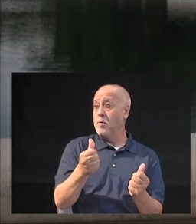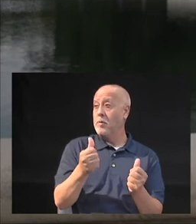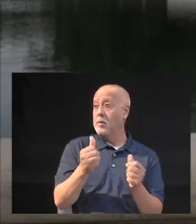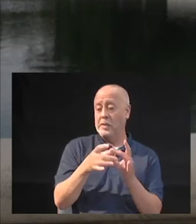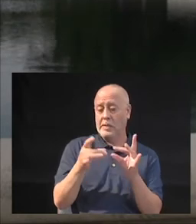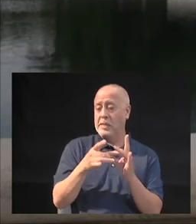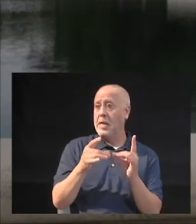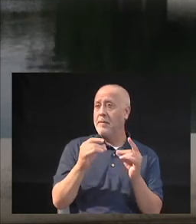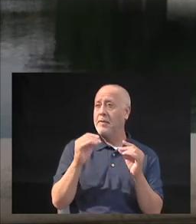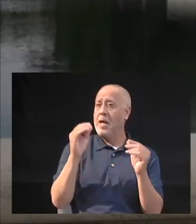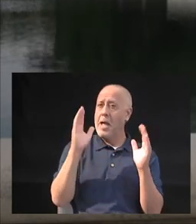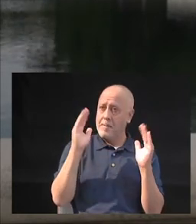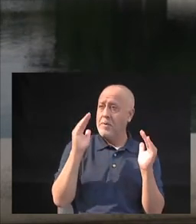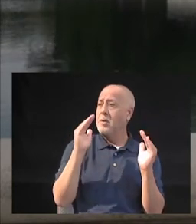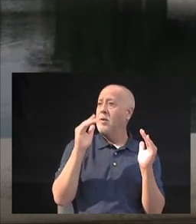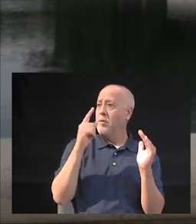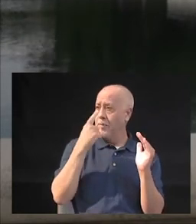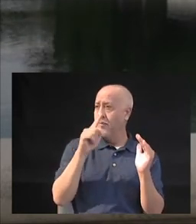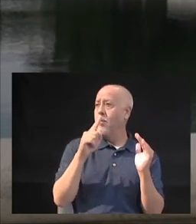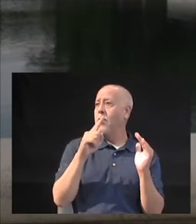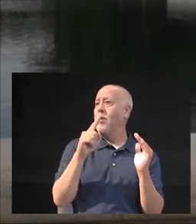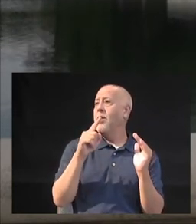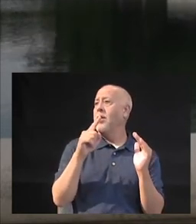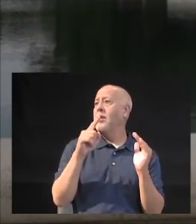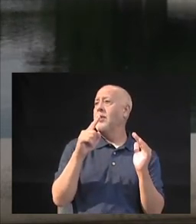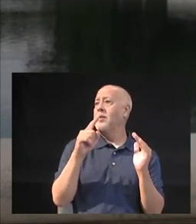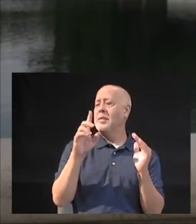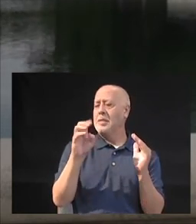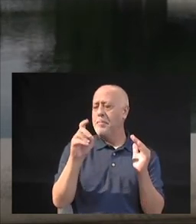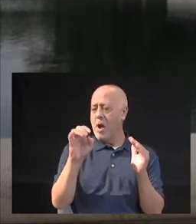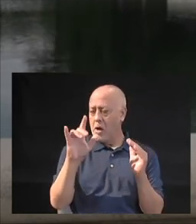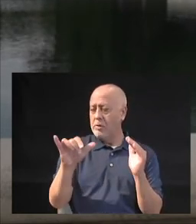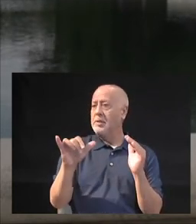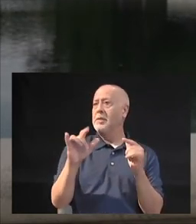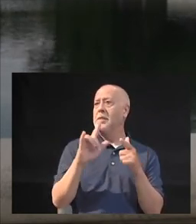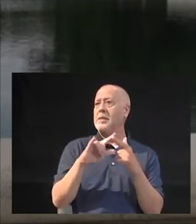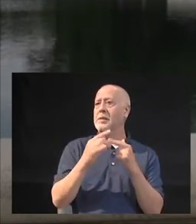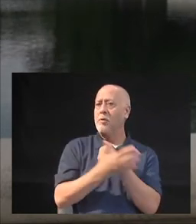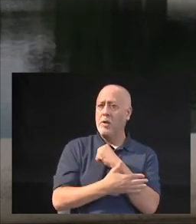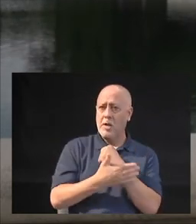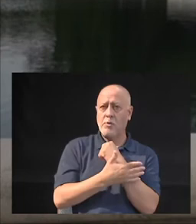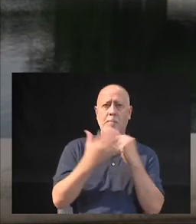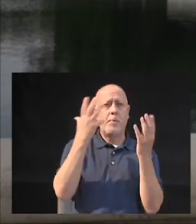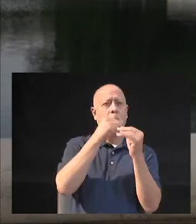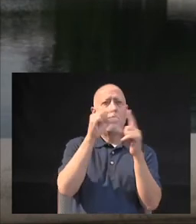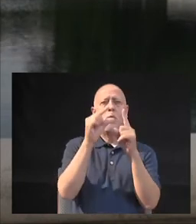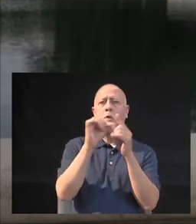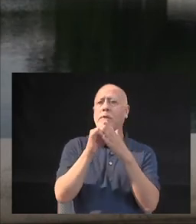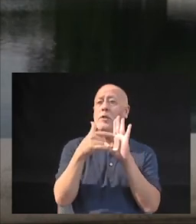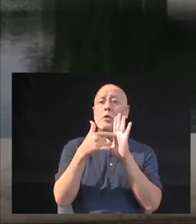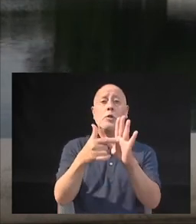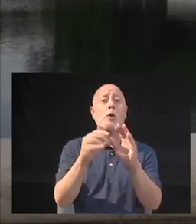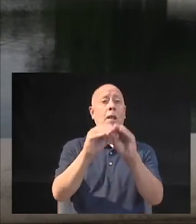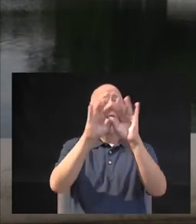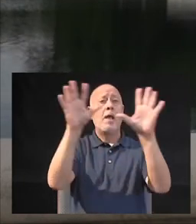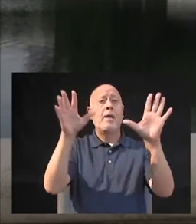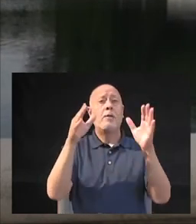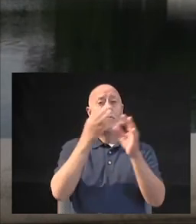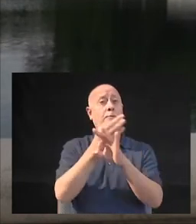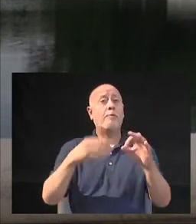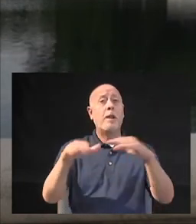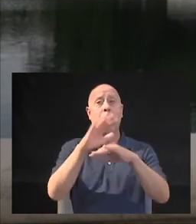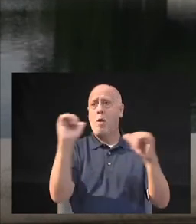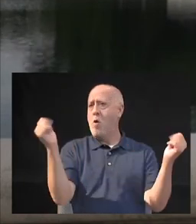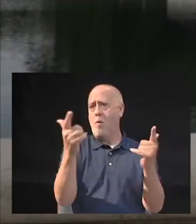of aspirations there for a nation, for a democracy. You're going to find beautiful words which illuminate the pathway to freedom that all of us want to walk